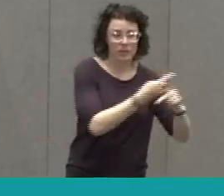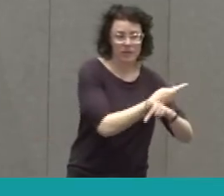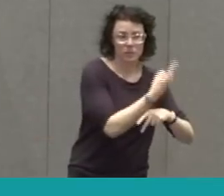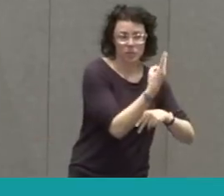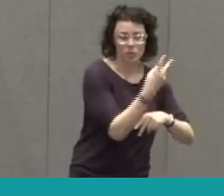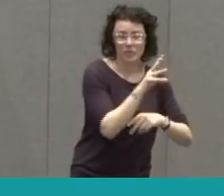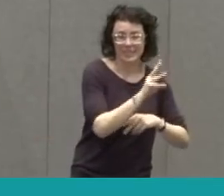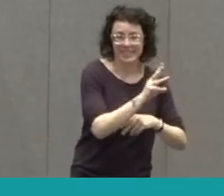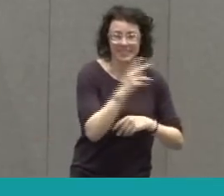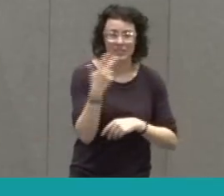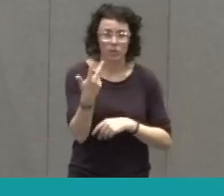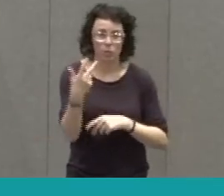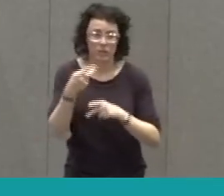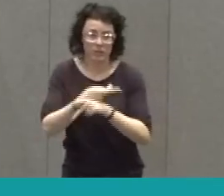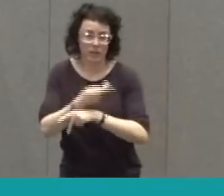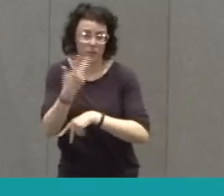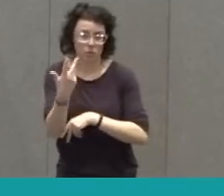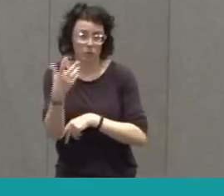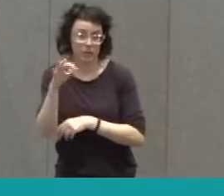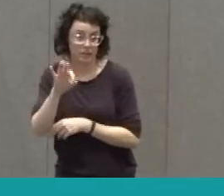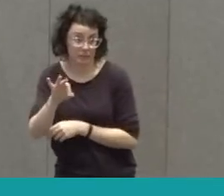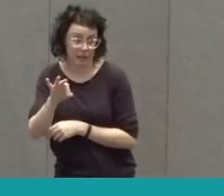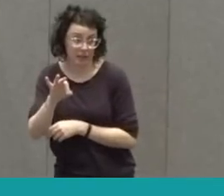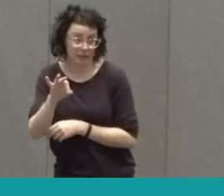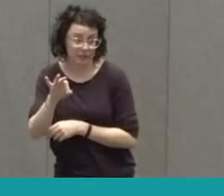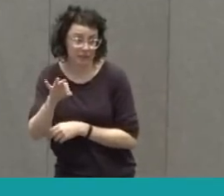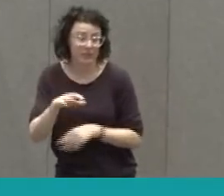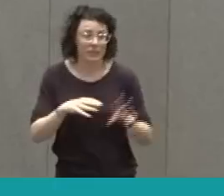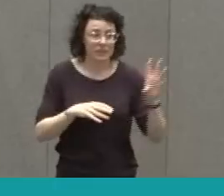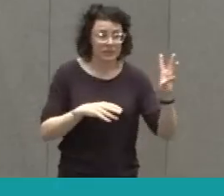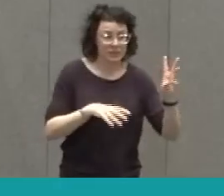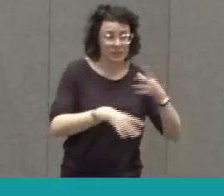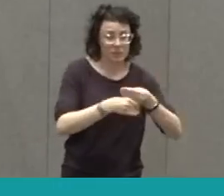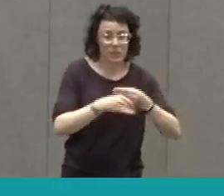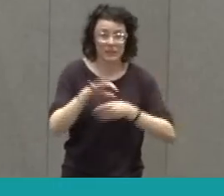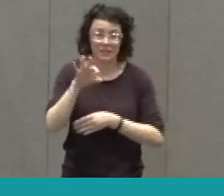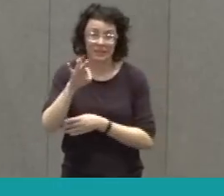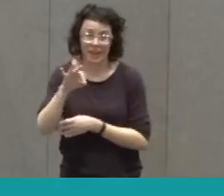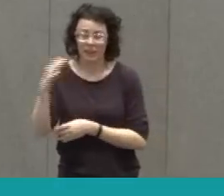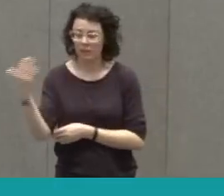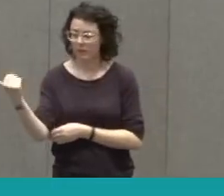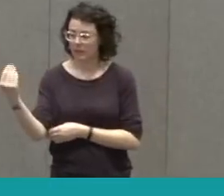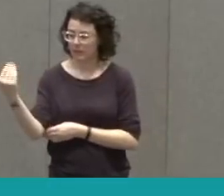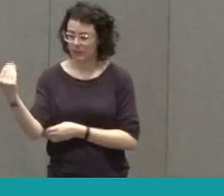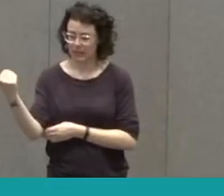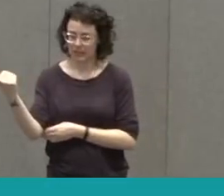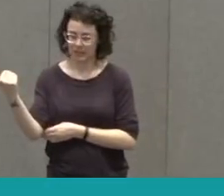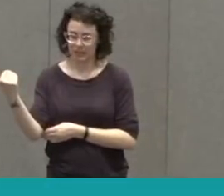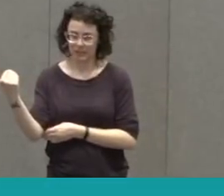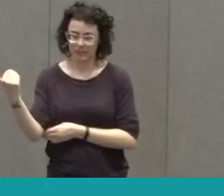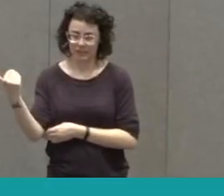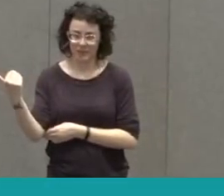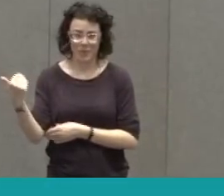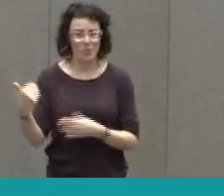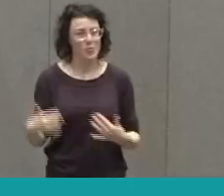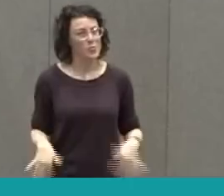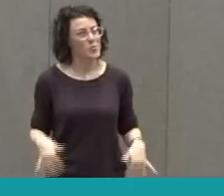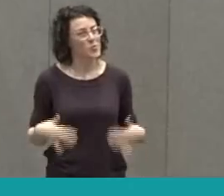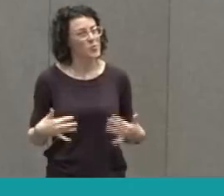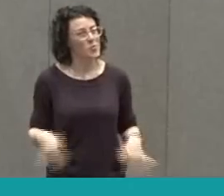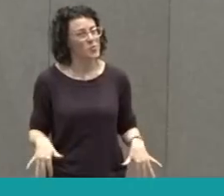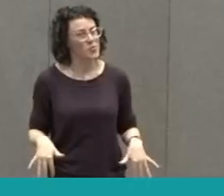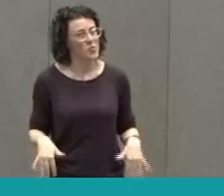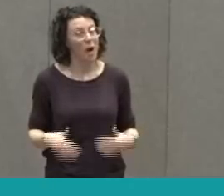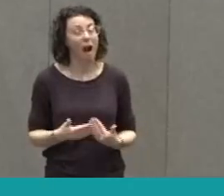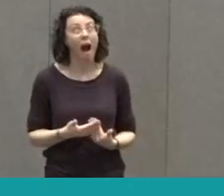make 15. Ooh, I'm almost there. So this is what